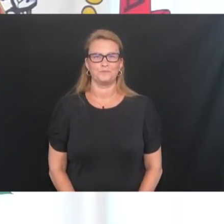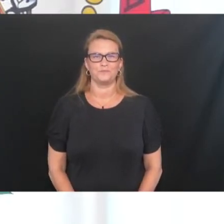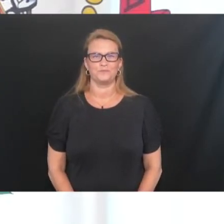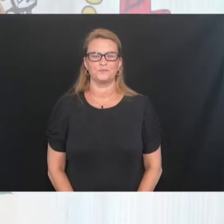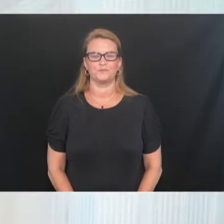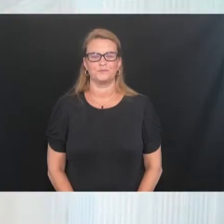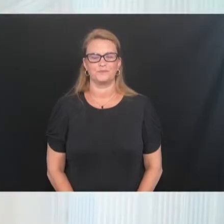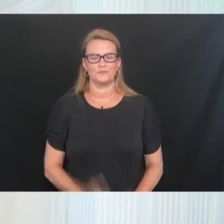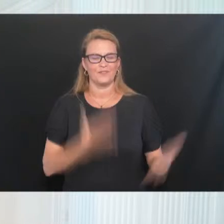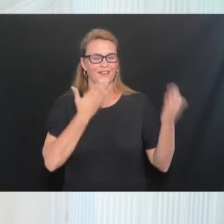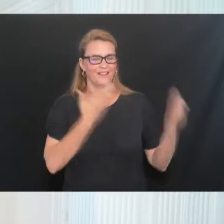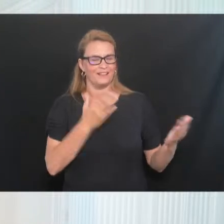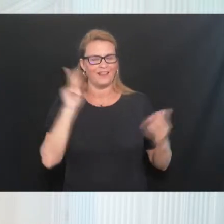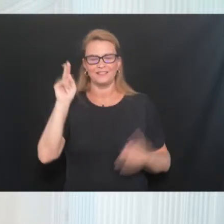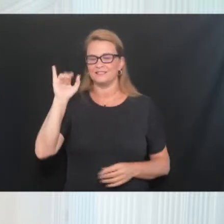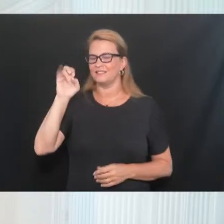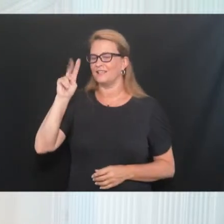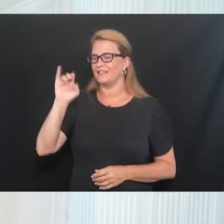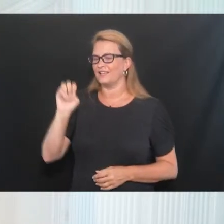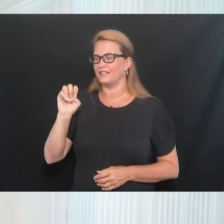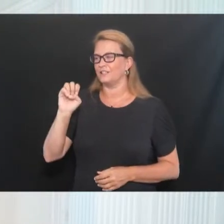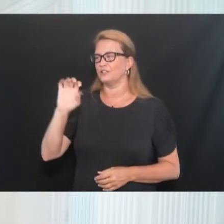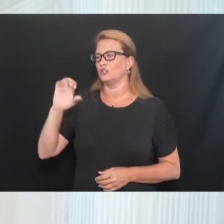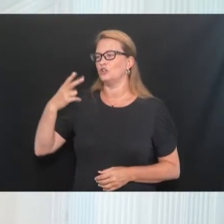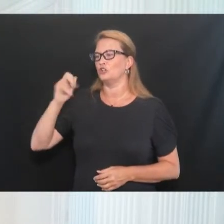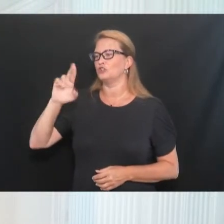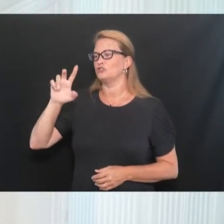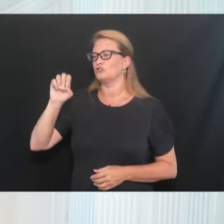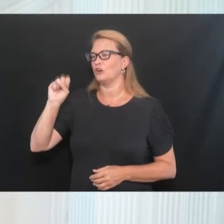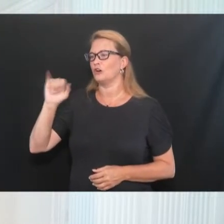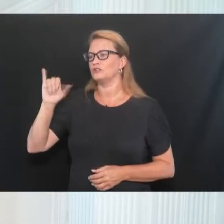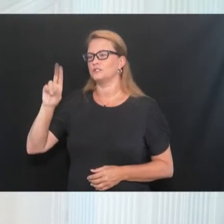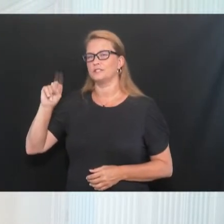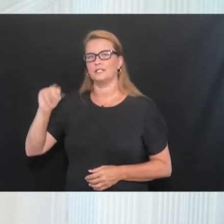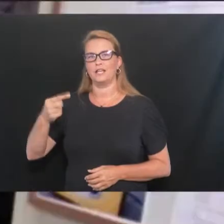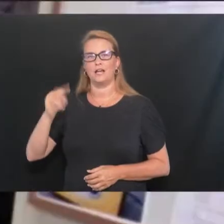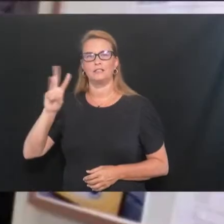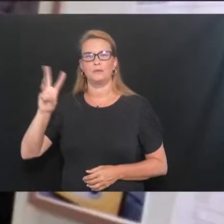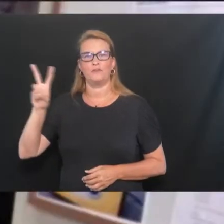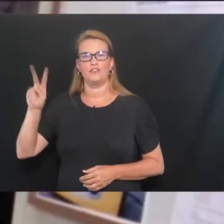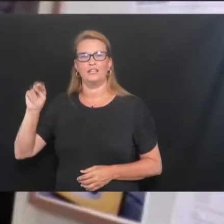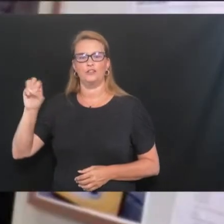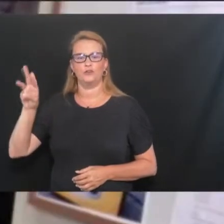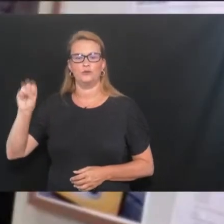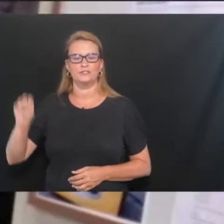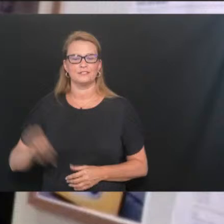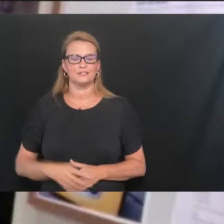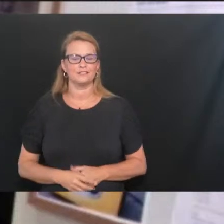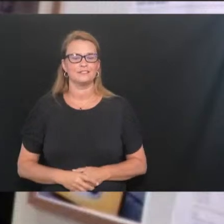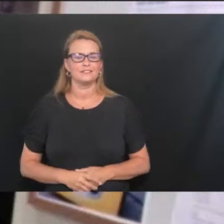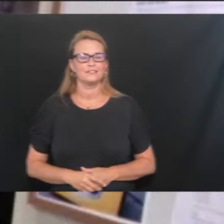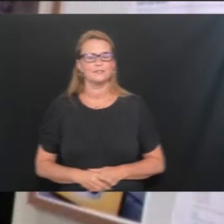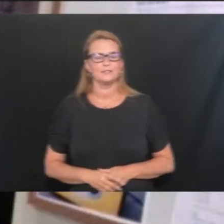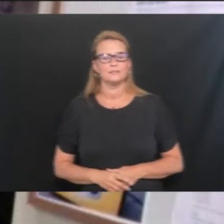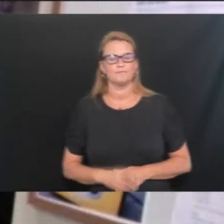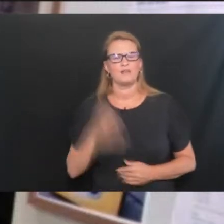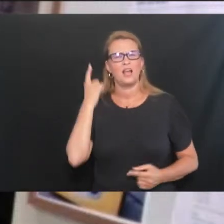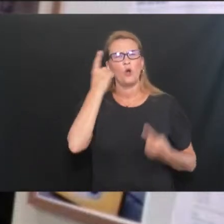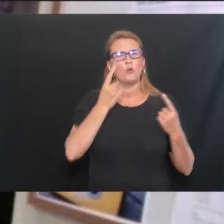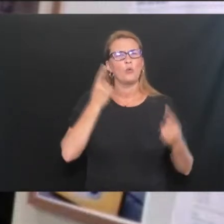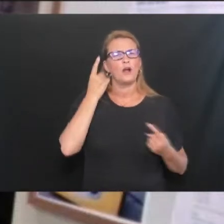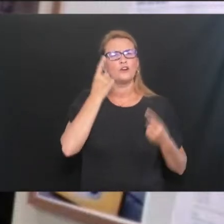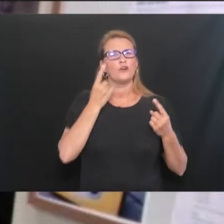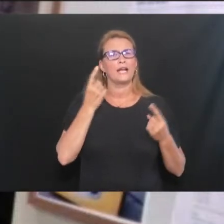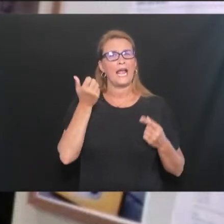All right, thank you, Kenny. Next to Charles Young with WV News. Hi, this is Charles Young with WV News. Governor, I was wondering if there was currently